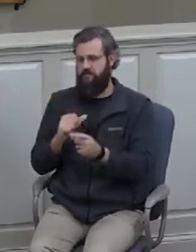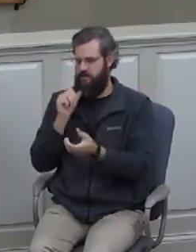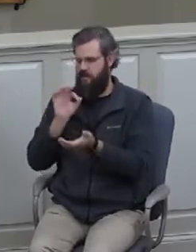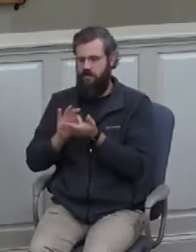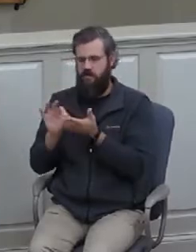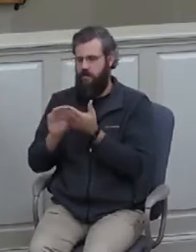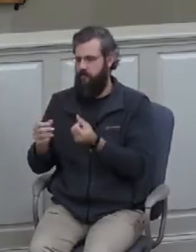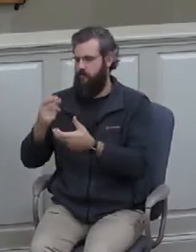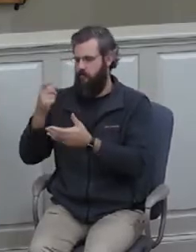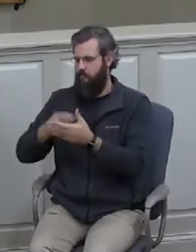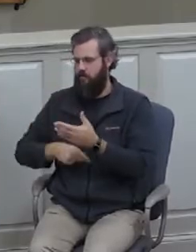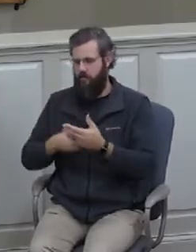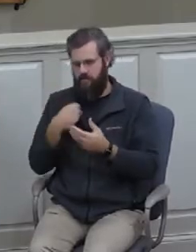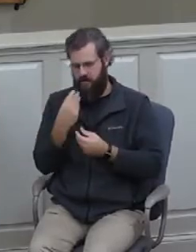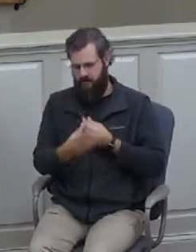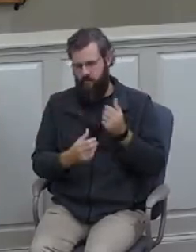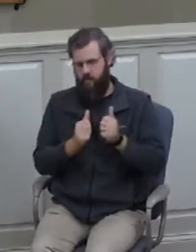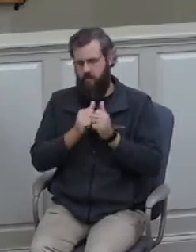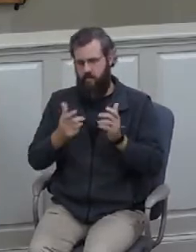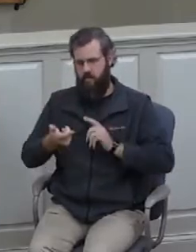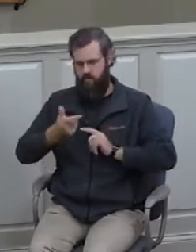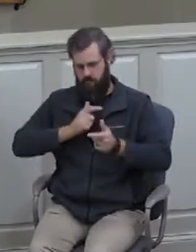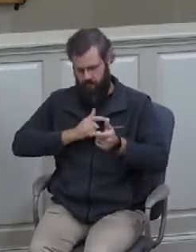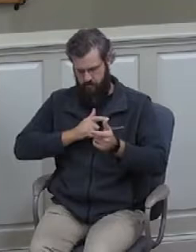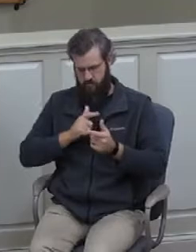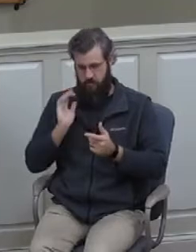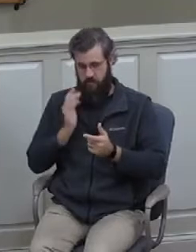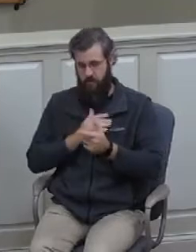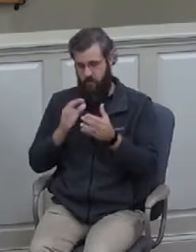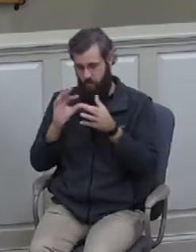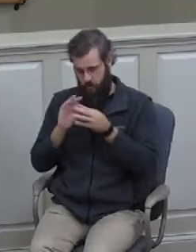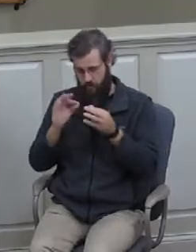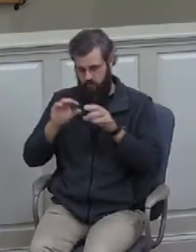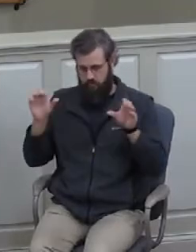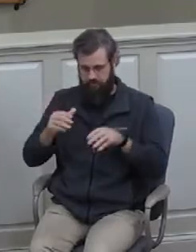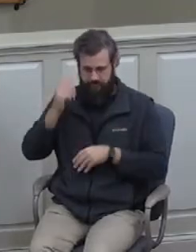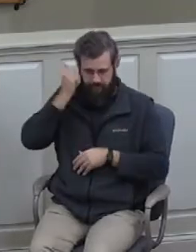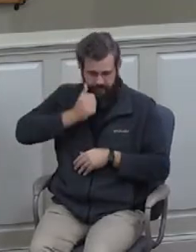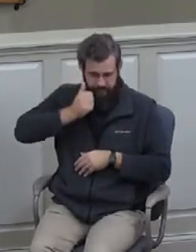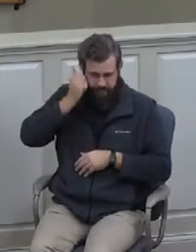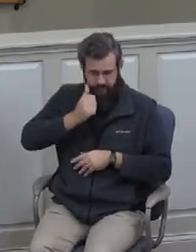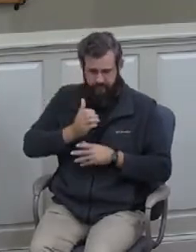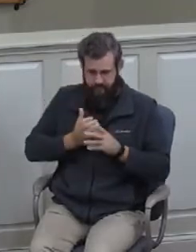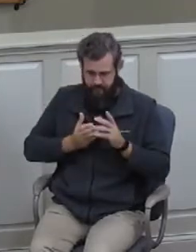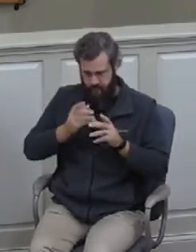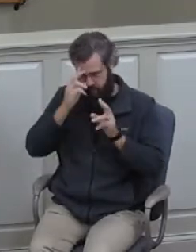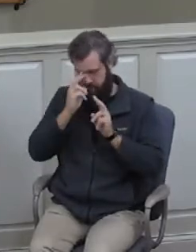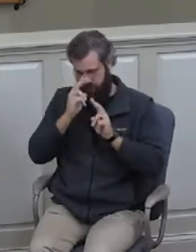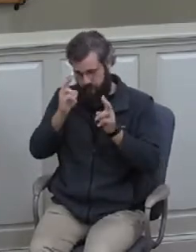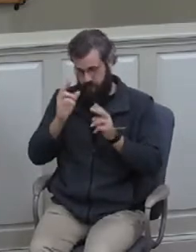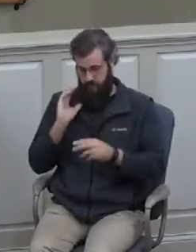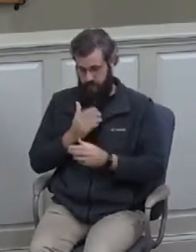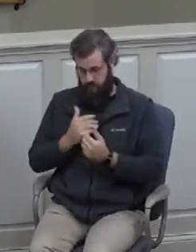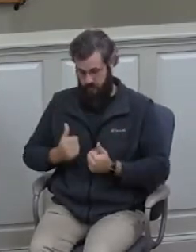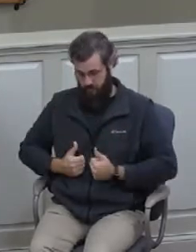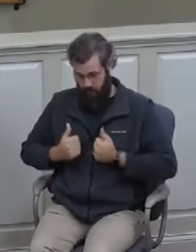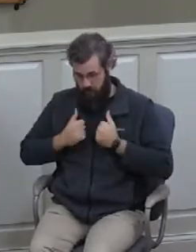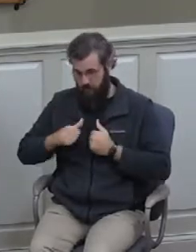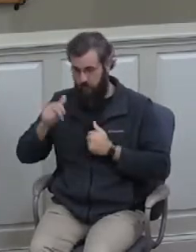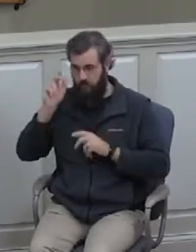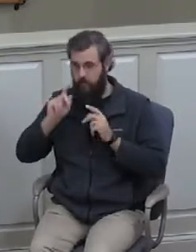give without seeking return. May we honor you through our words and actions every day and every moment. May we worship you through our lives and